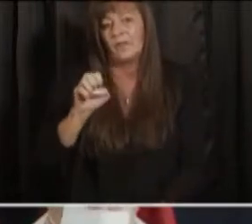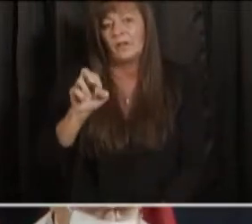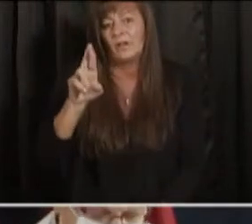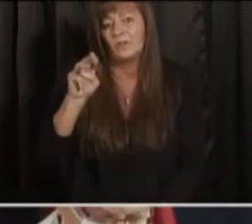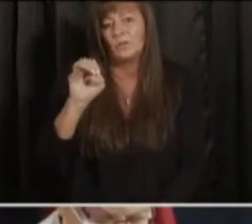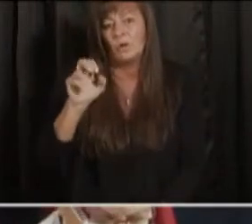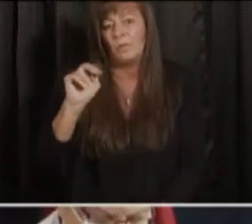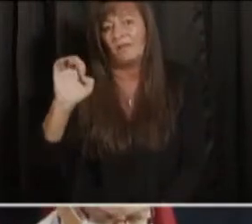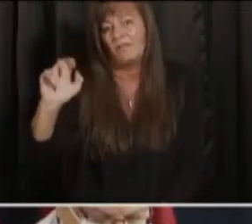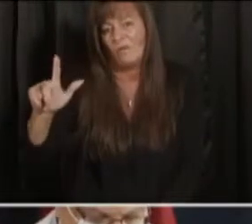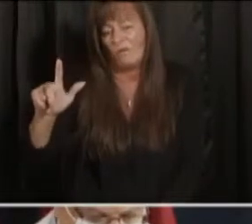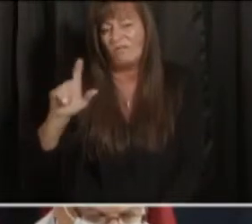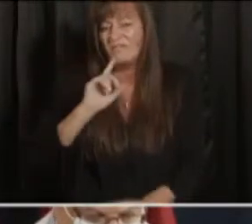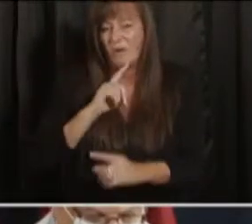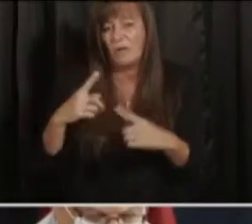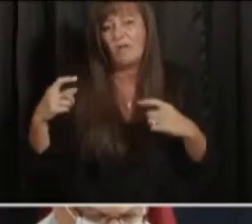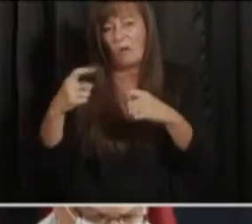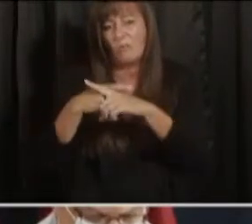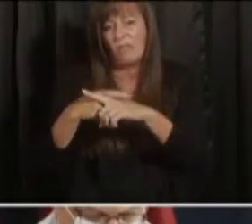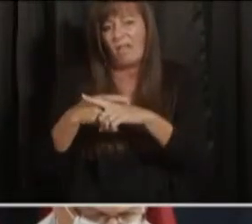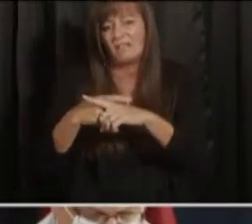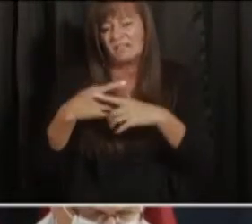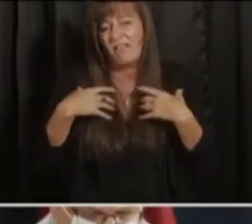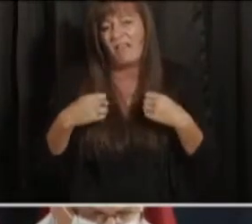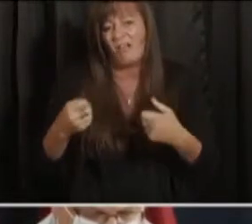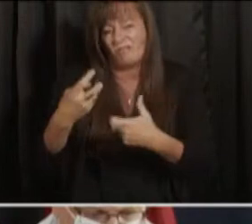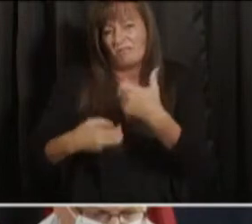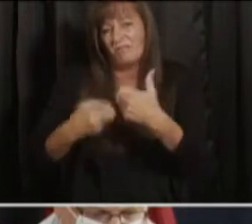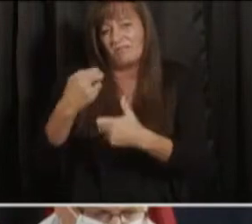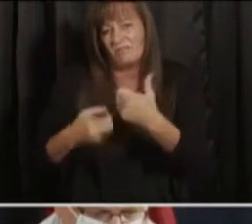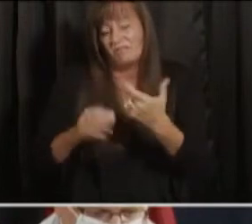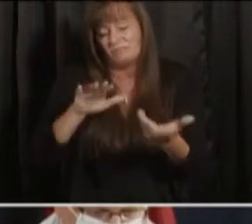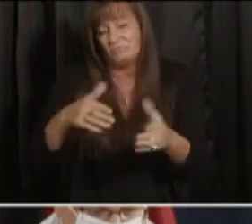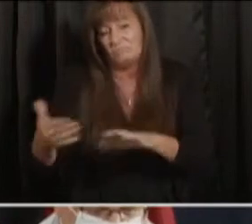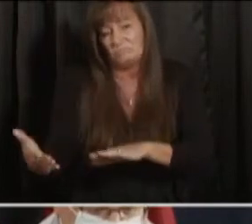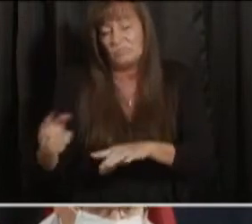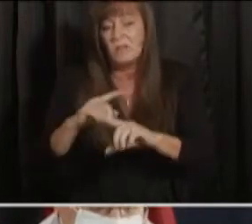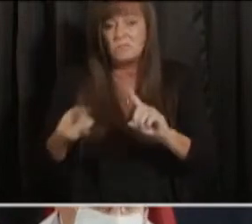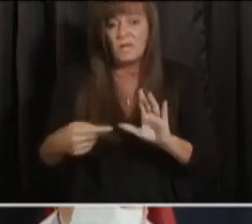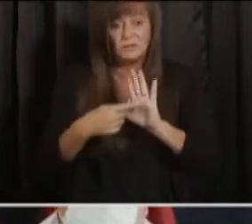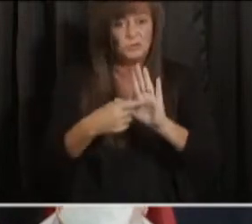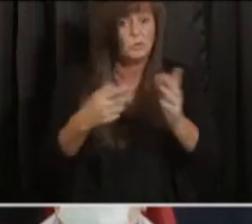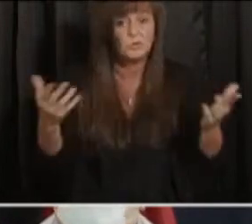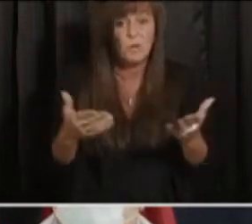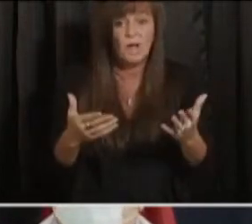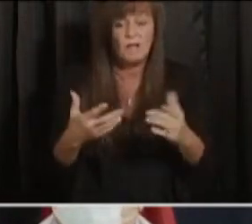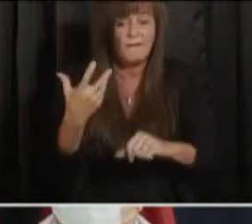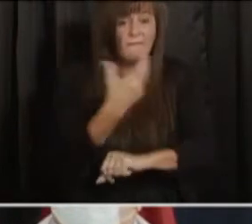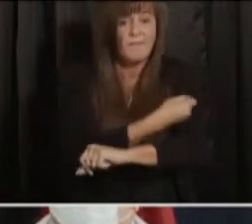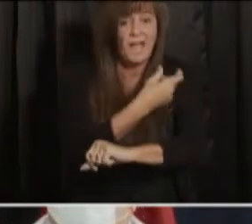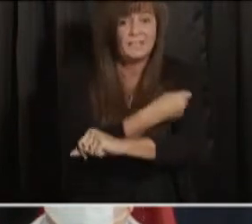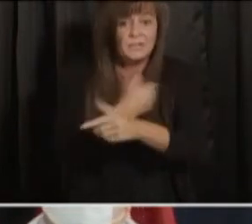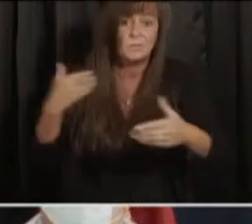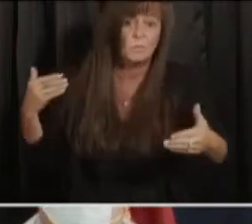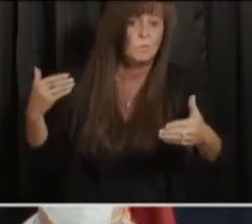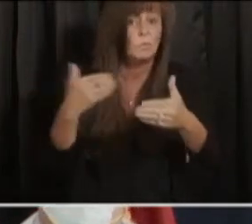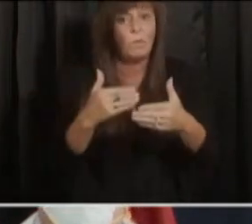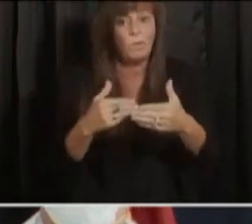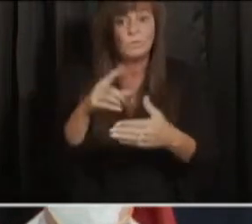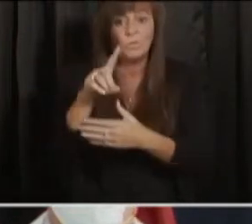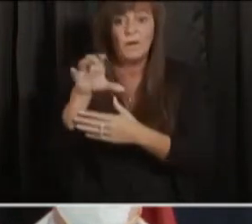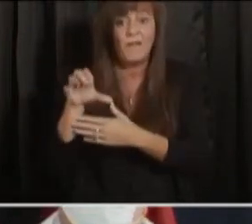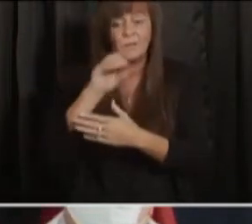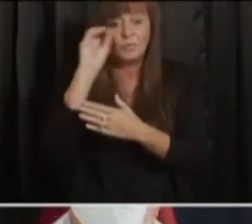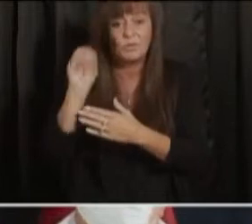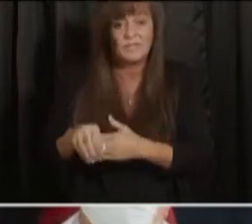medically complex case and a terminal illness. But what this shows is the vaccine is very close to 100% effective at preventing death